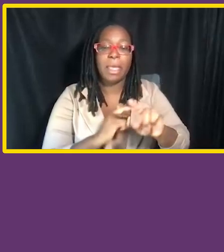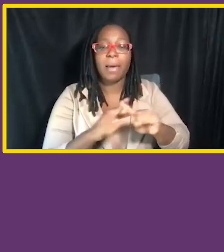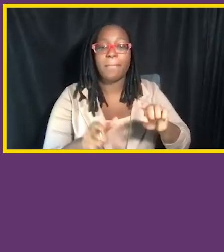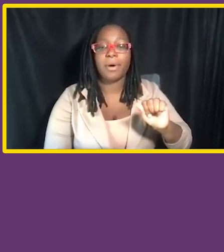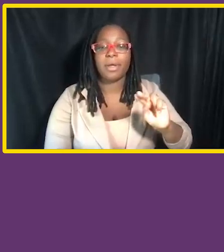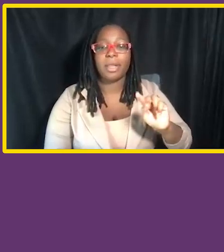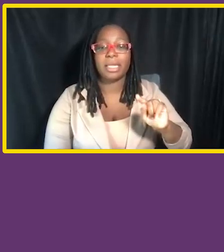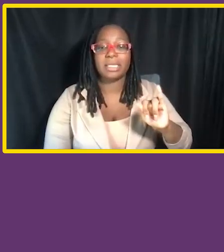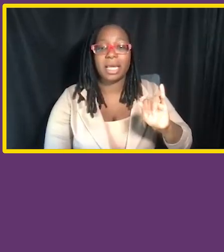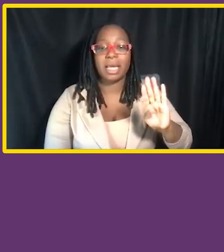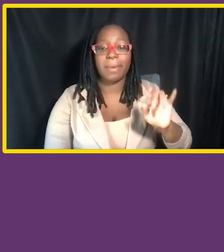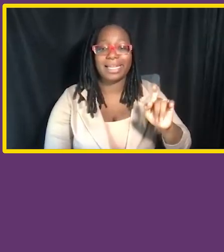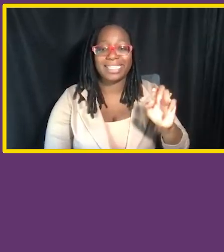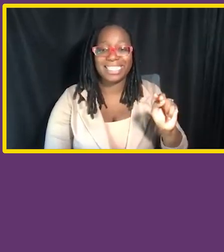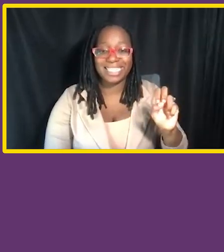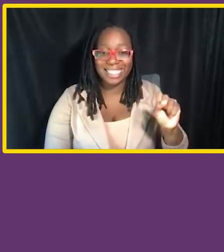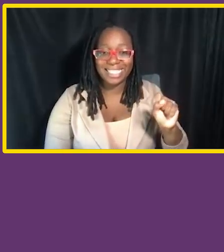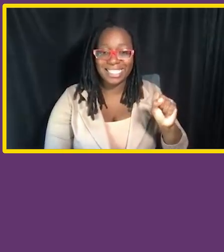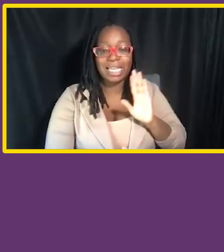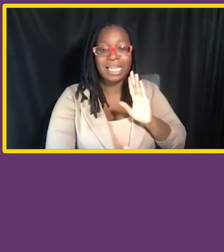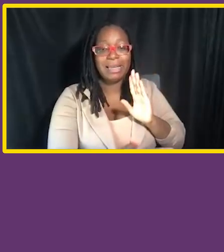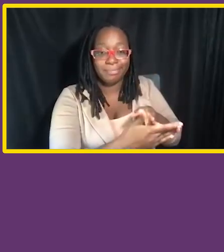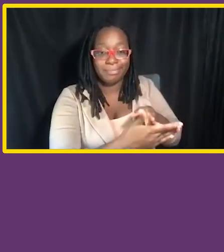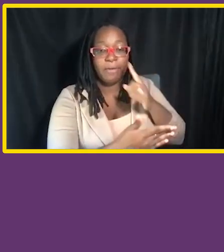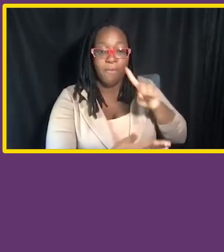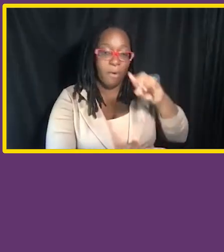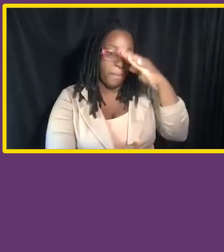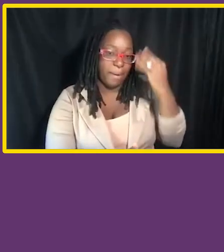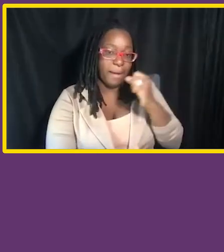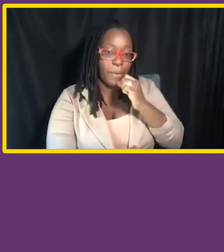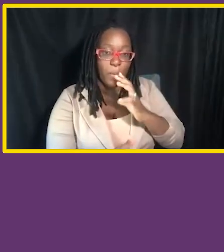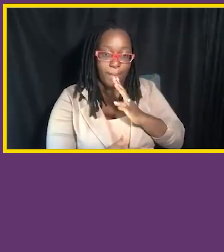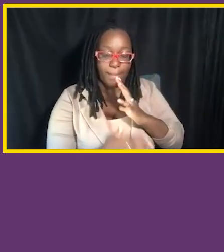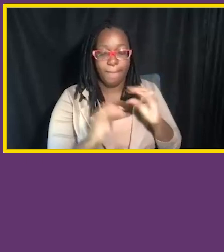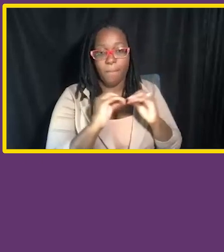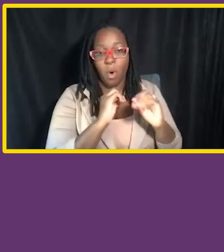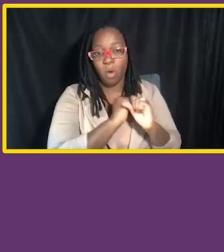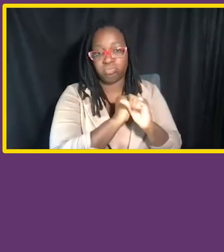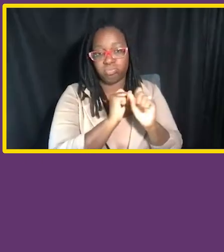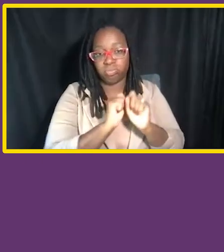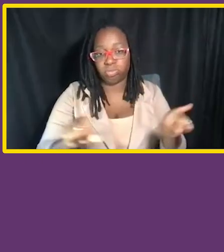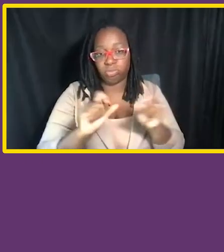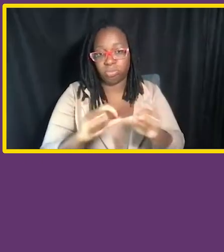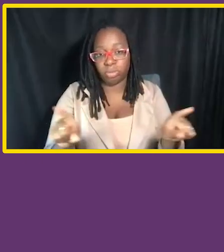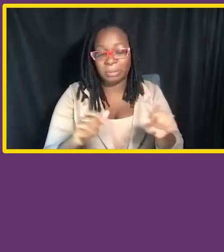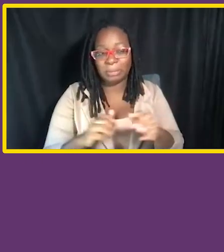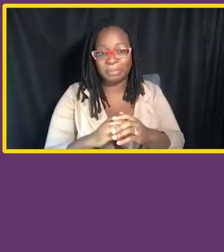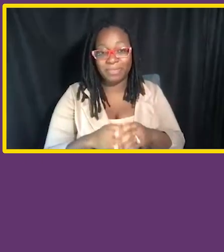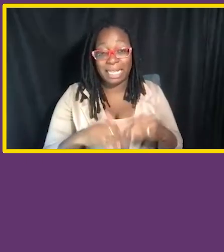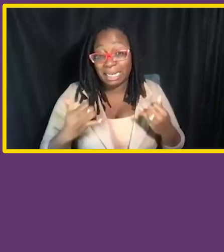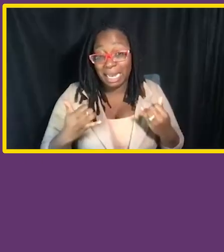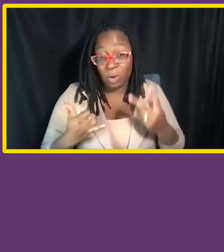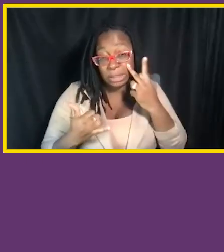and sexism towards Black women in the media. And we're seeing an increase of it right